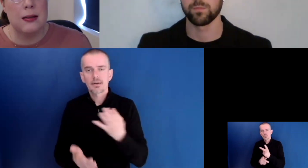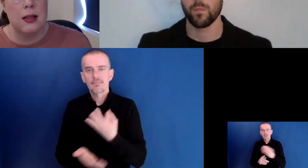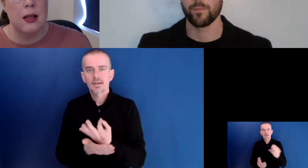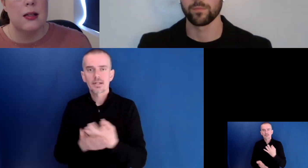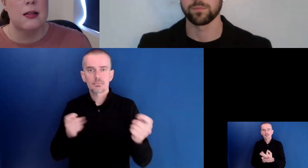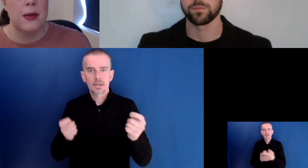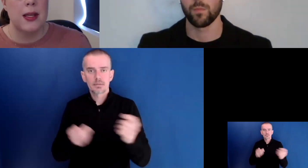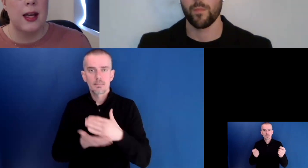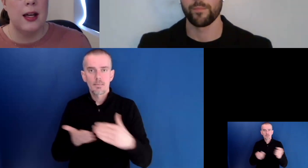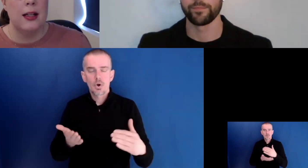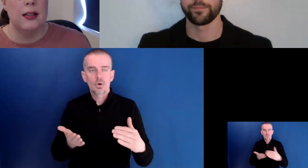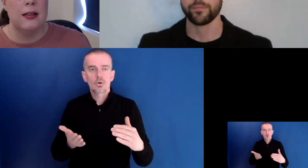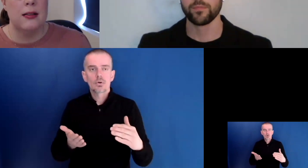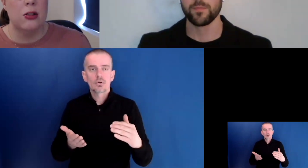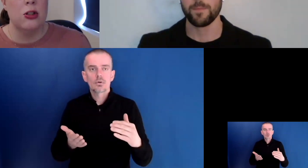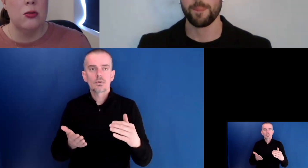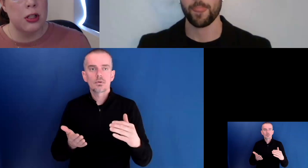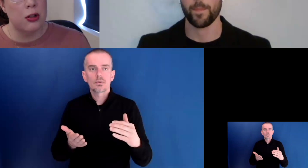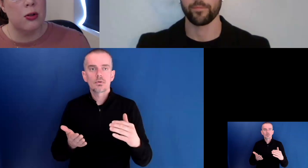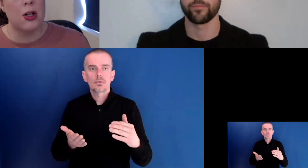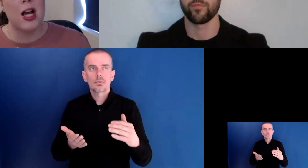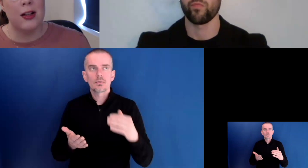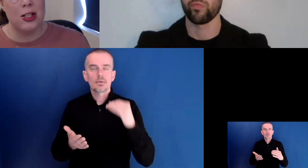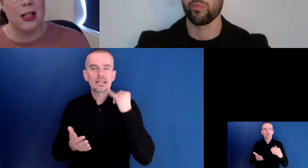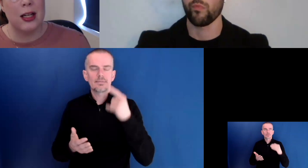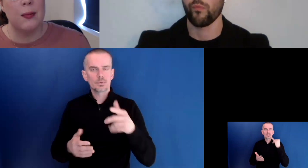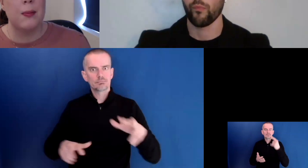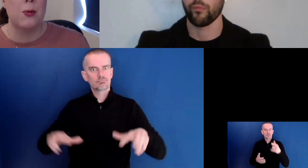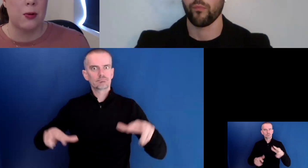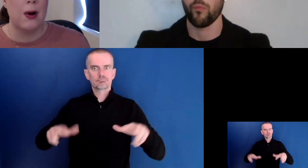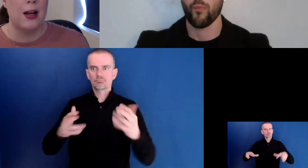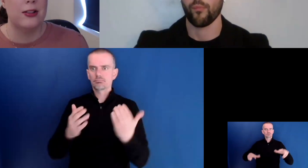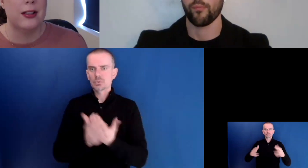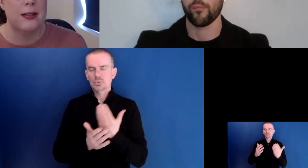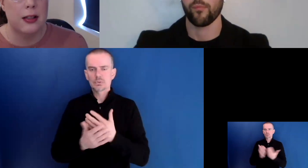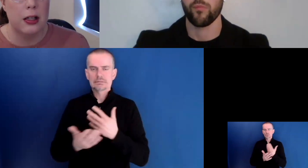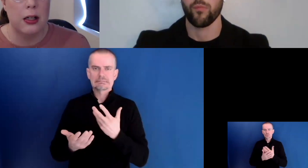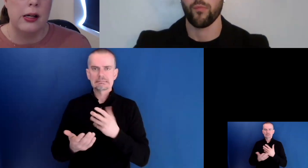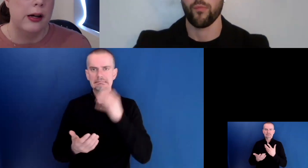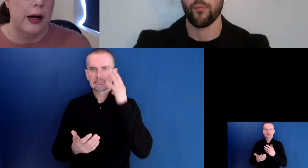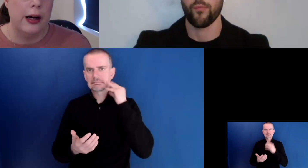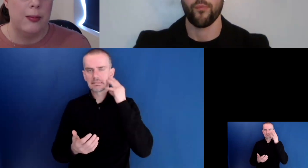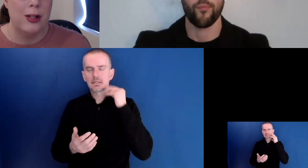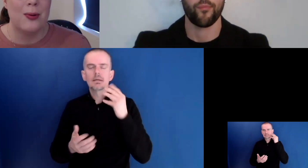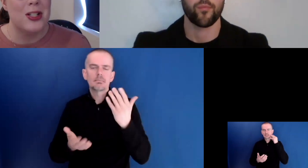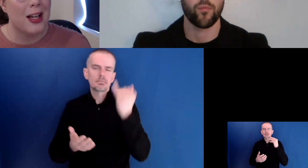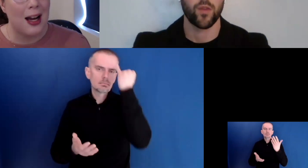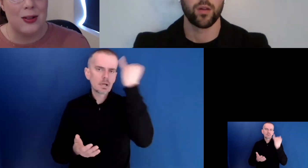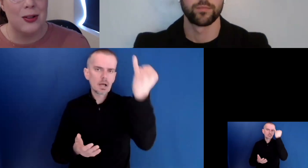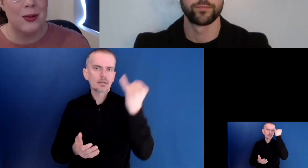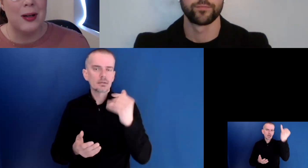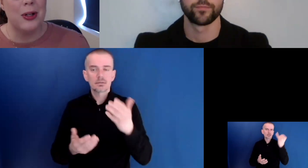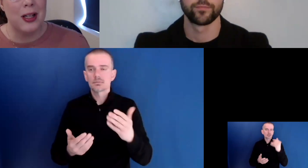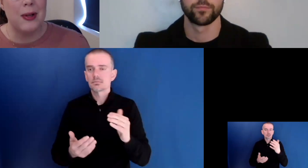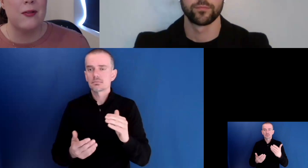piece is something that is new to you or challenging, it may be worthwhile to consider, reaching